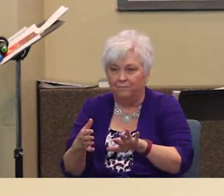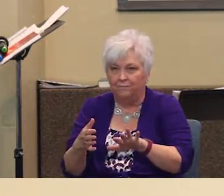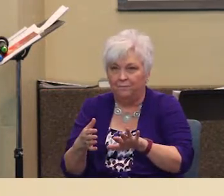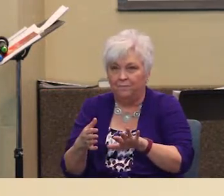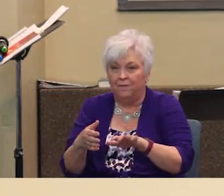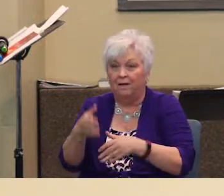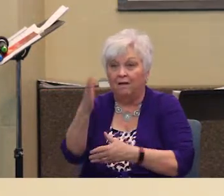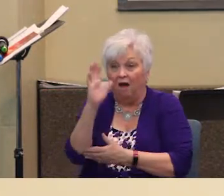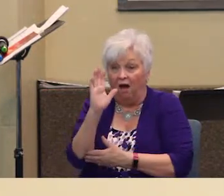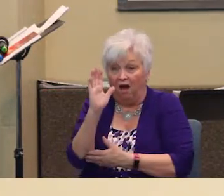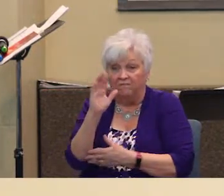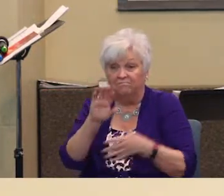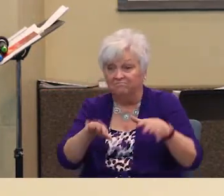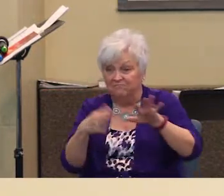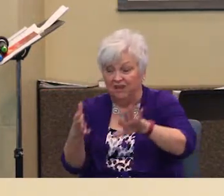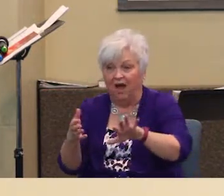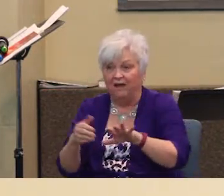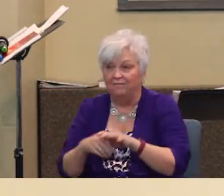God died.